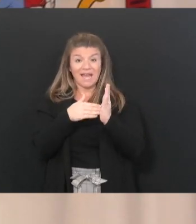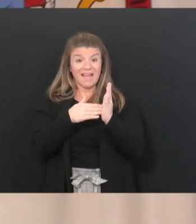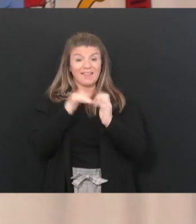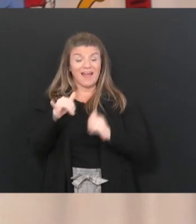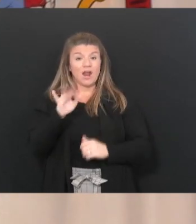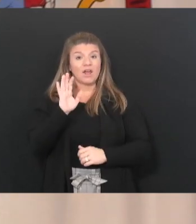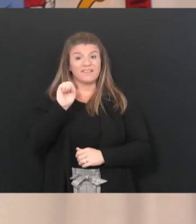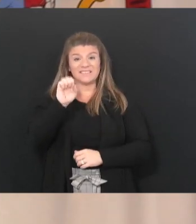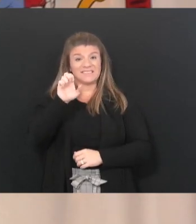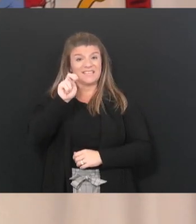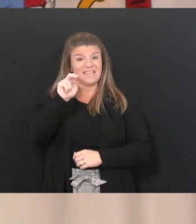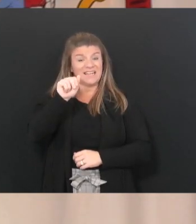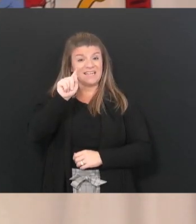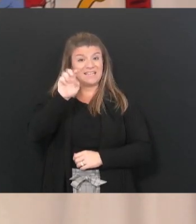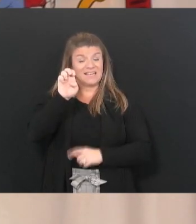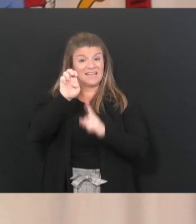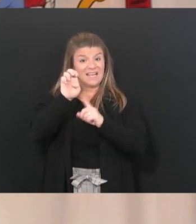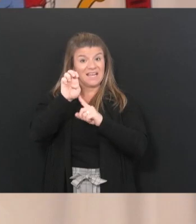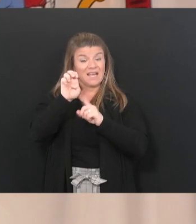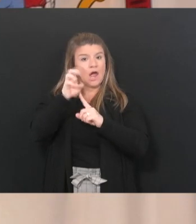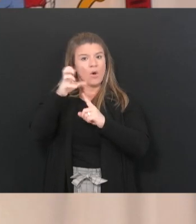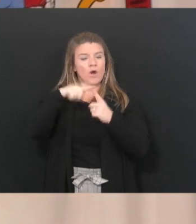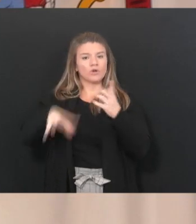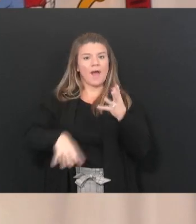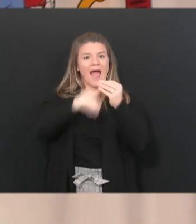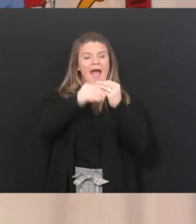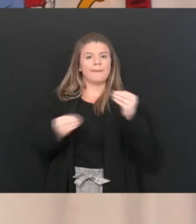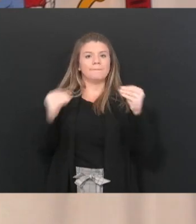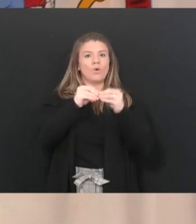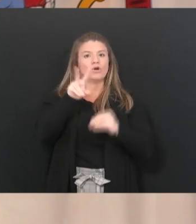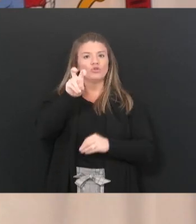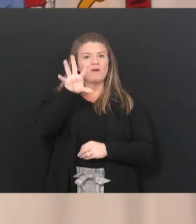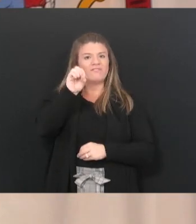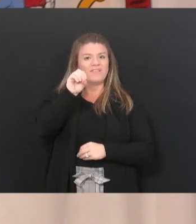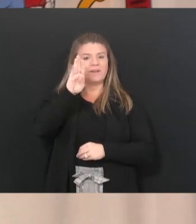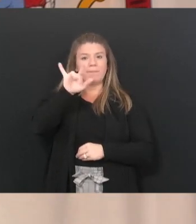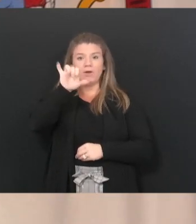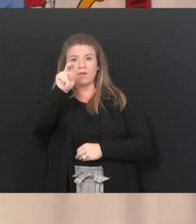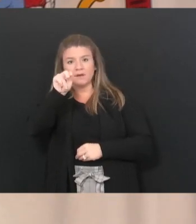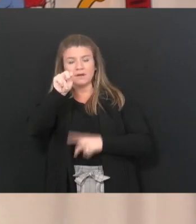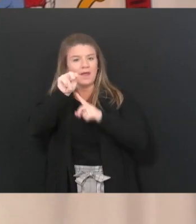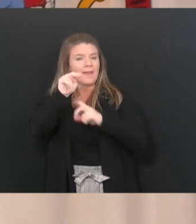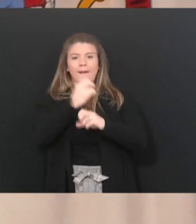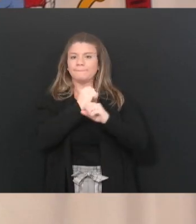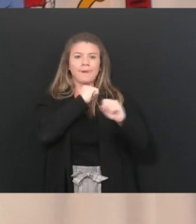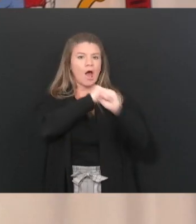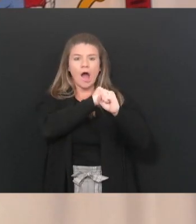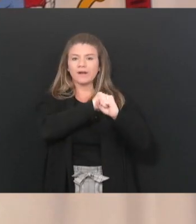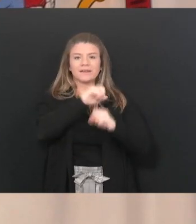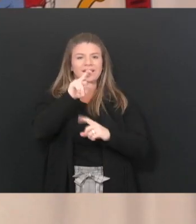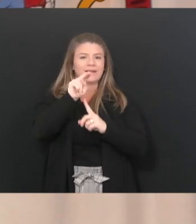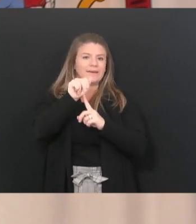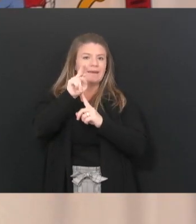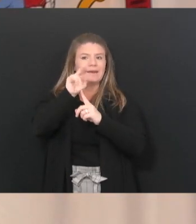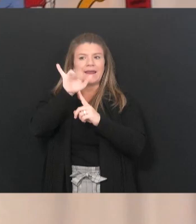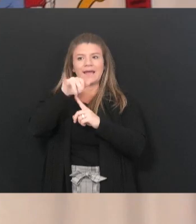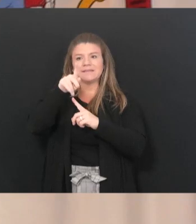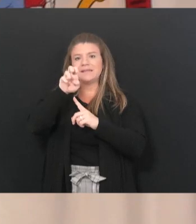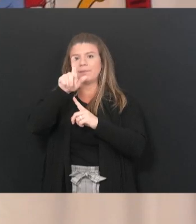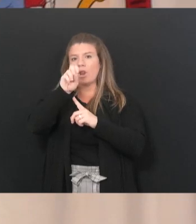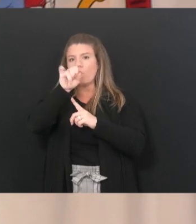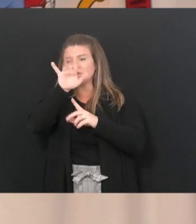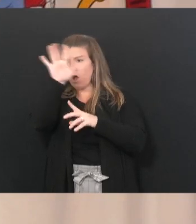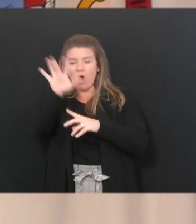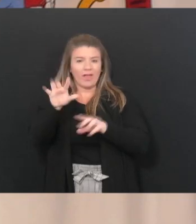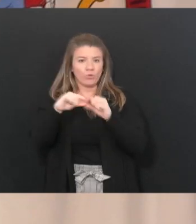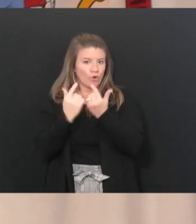Senate, wanted to put another $250 billion in it, and it kind of got blocked, with Nancy Pelosi and everything that was going on,